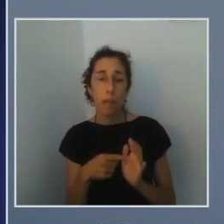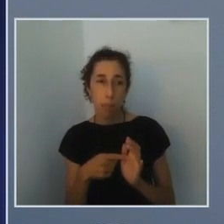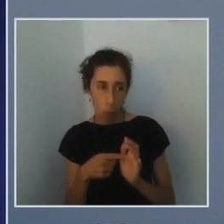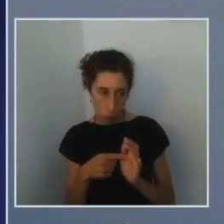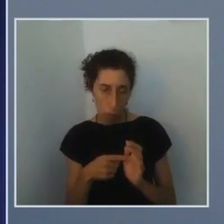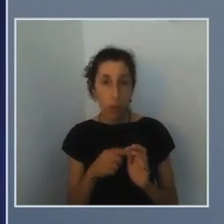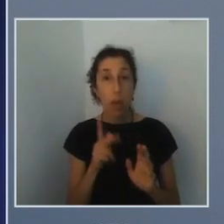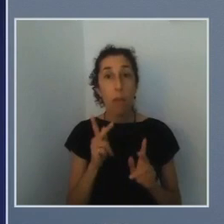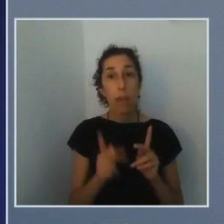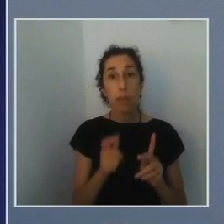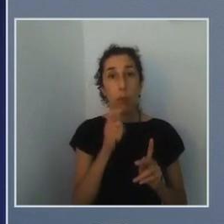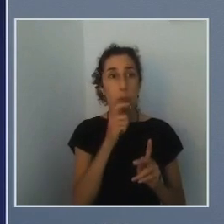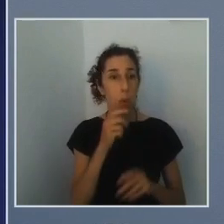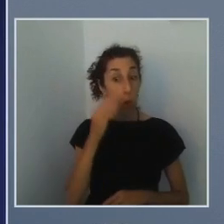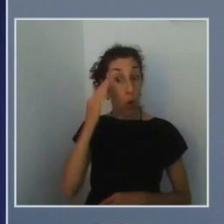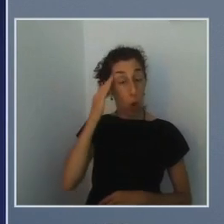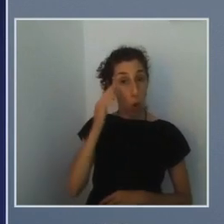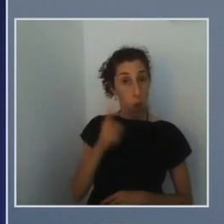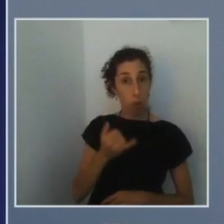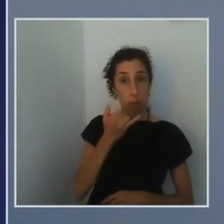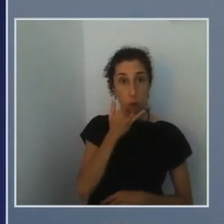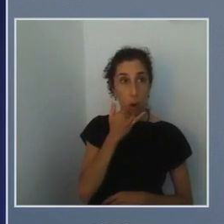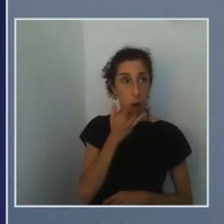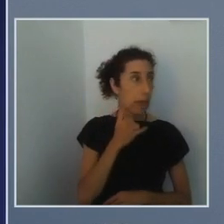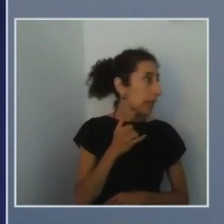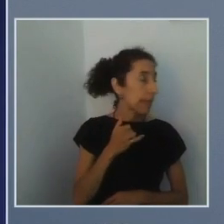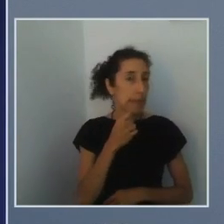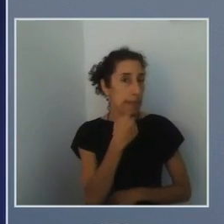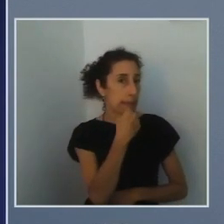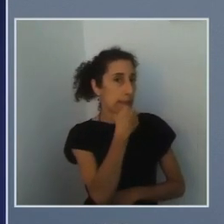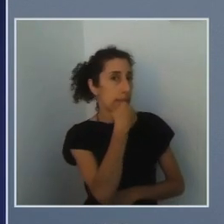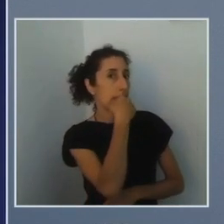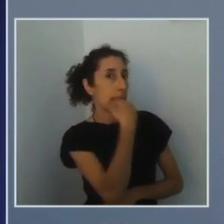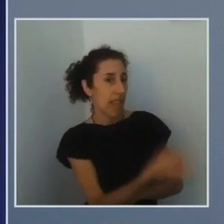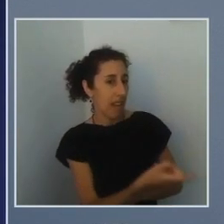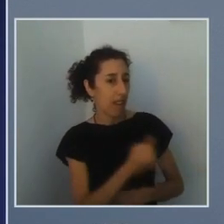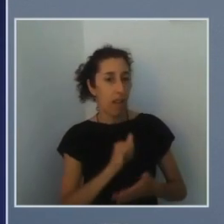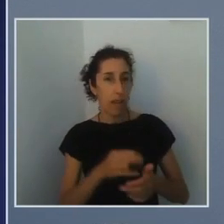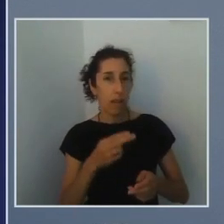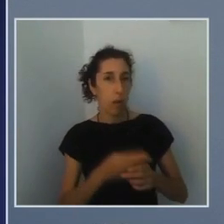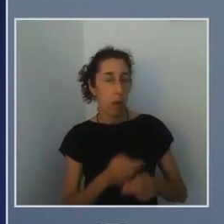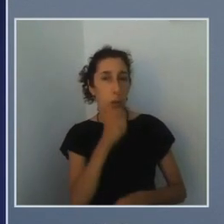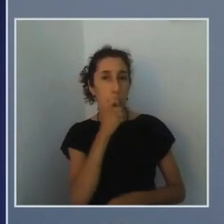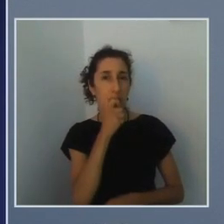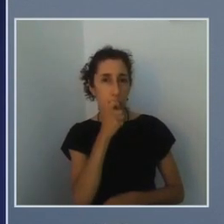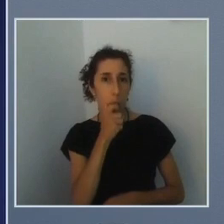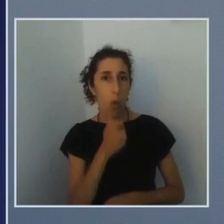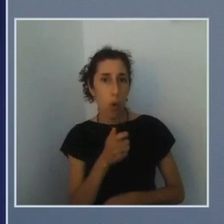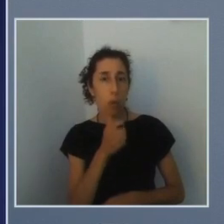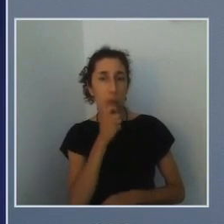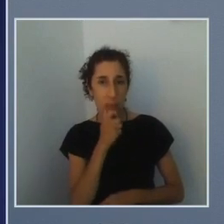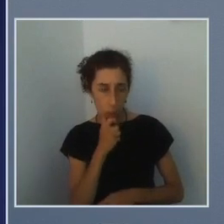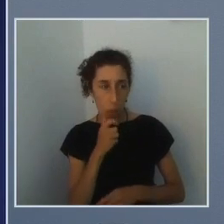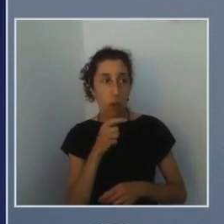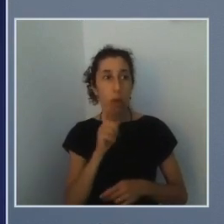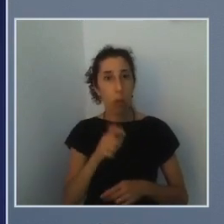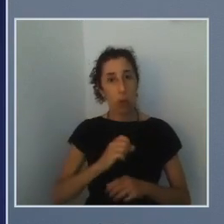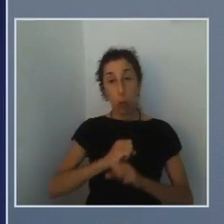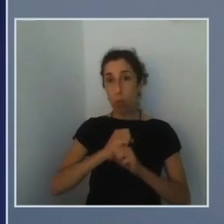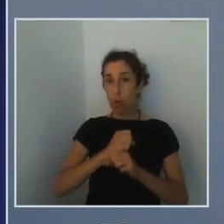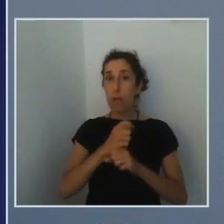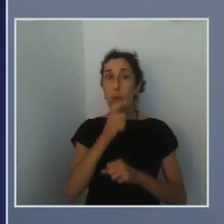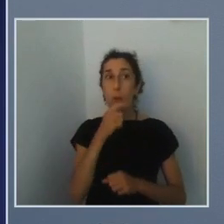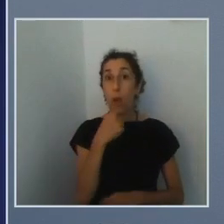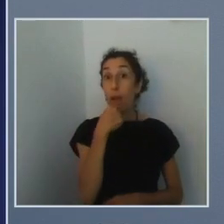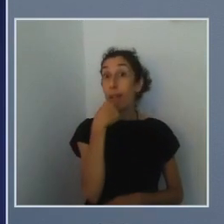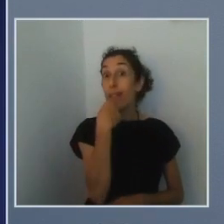affirmatively took steps to conceal the nature and scope of whistleblower concerns from external